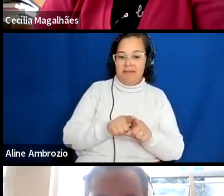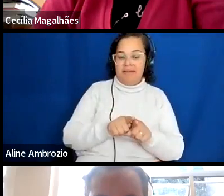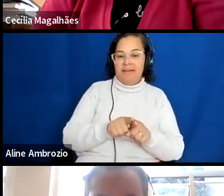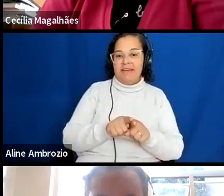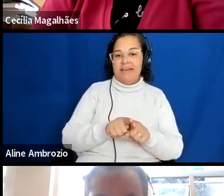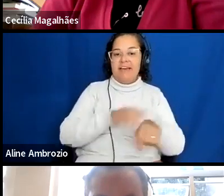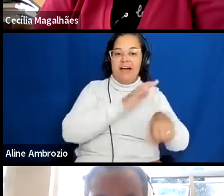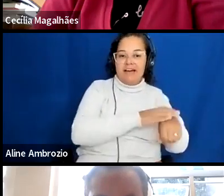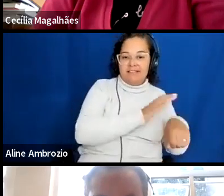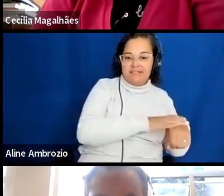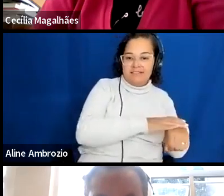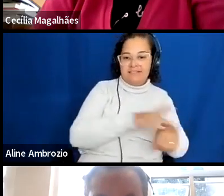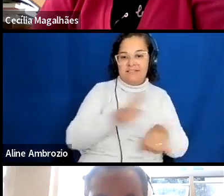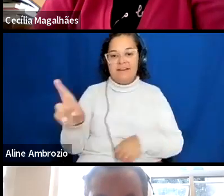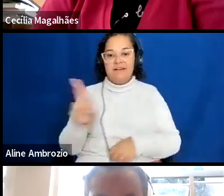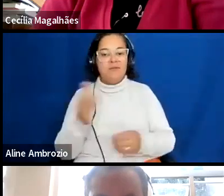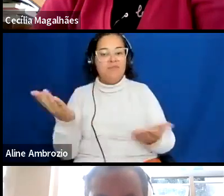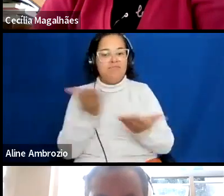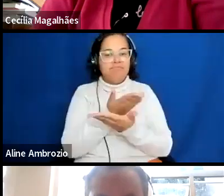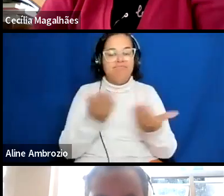think, is that